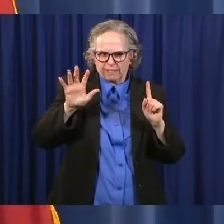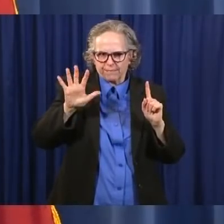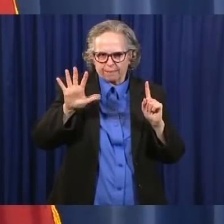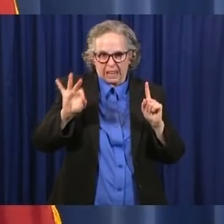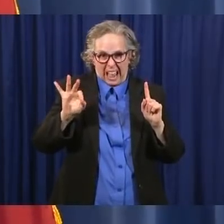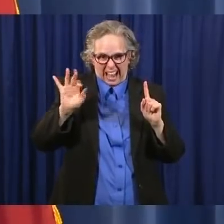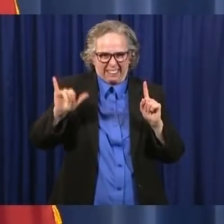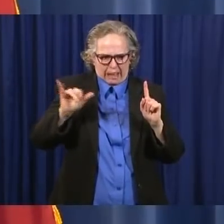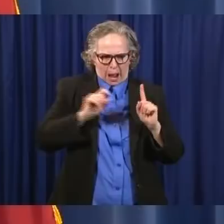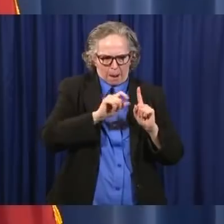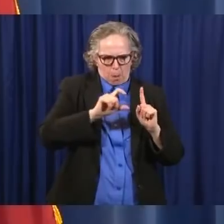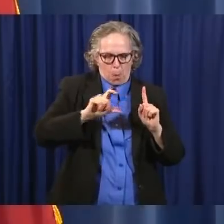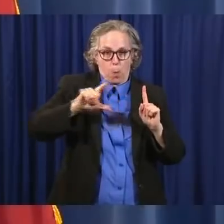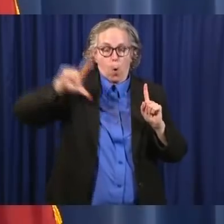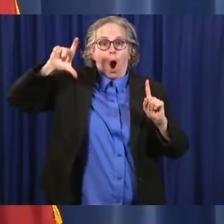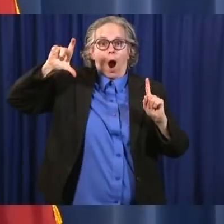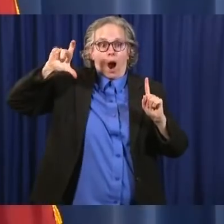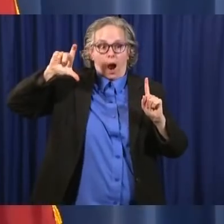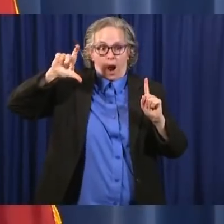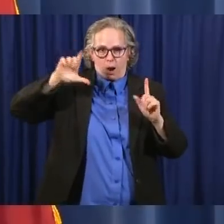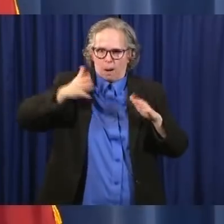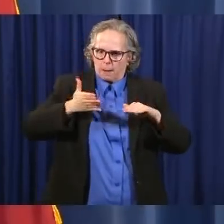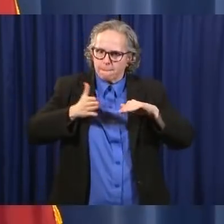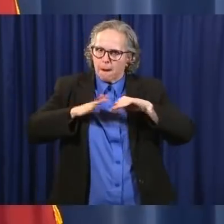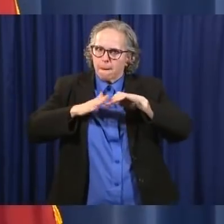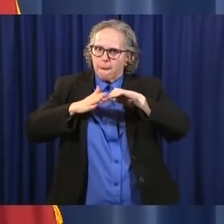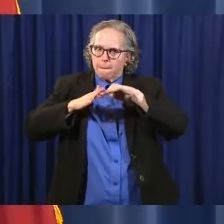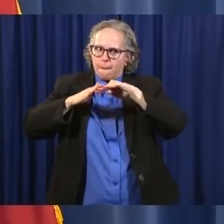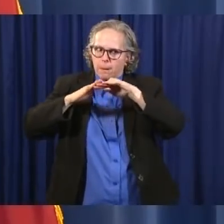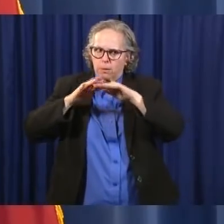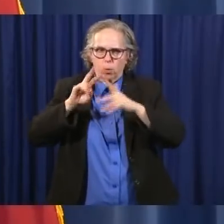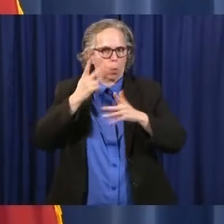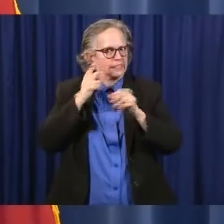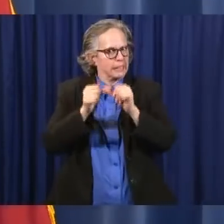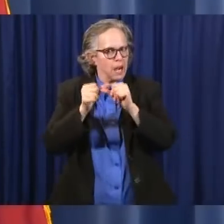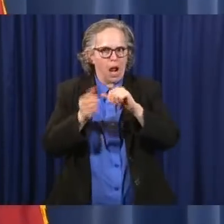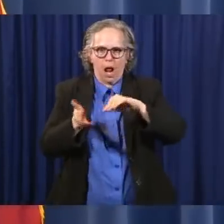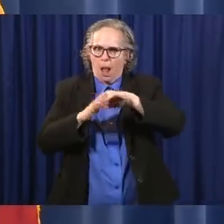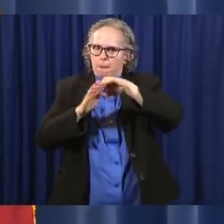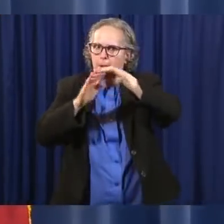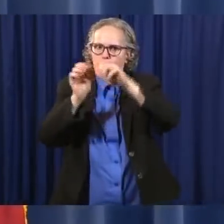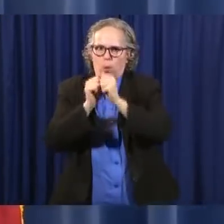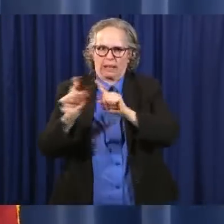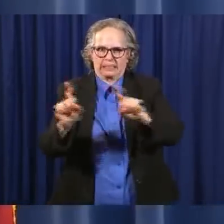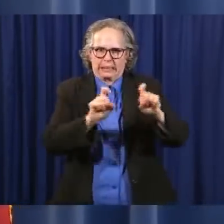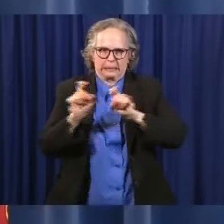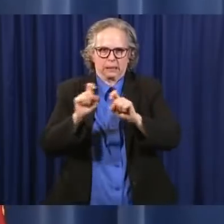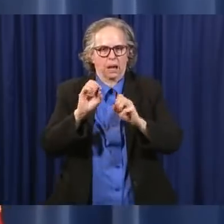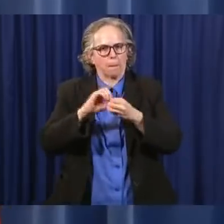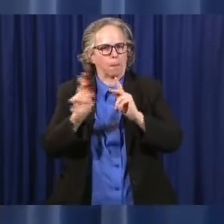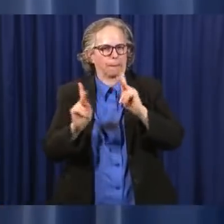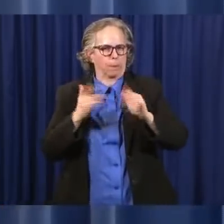7,259. So those numbers are going up. They're going to continue to go up.